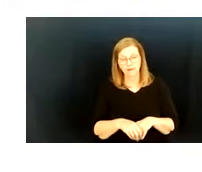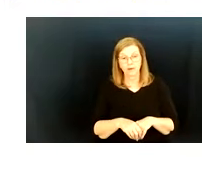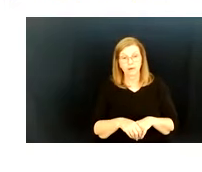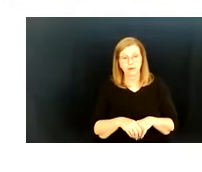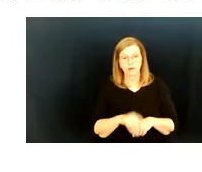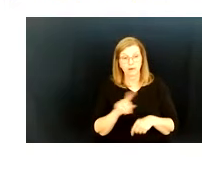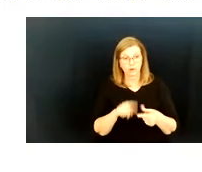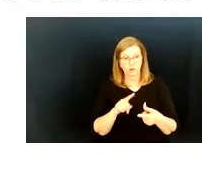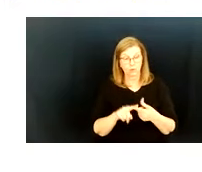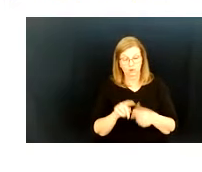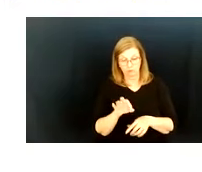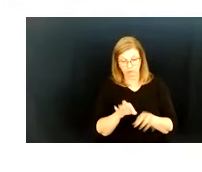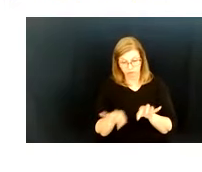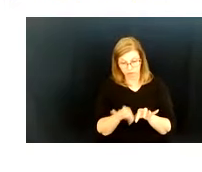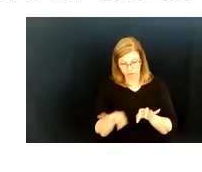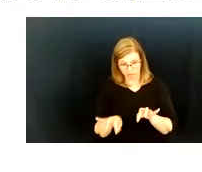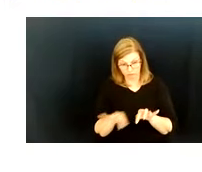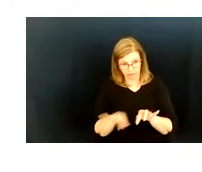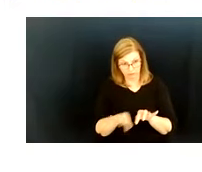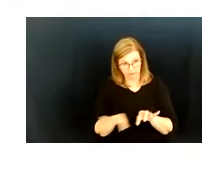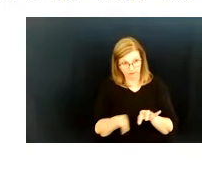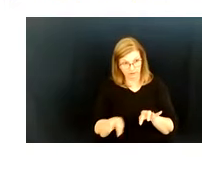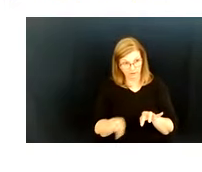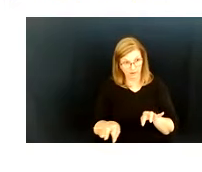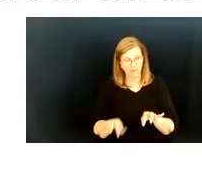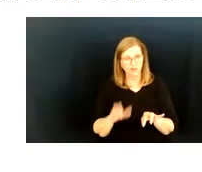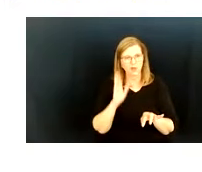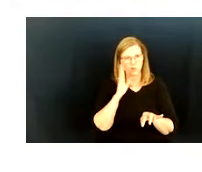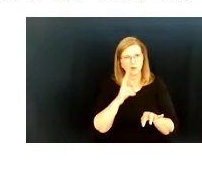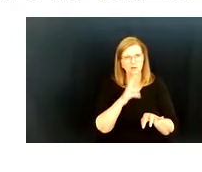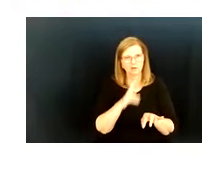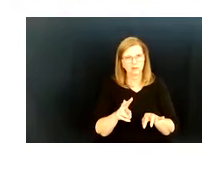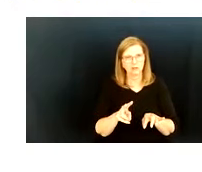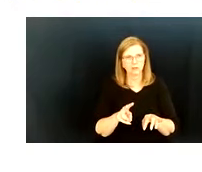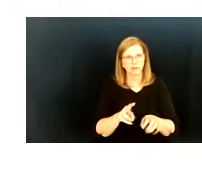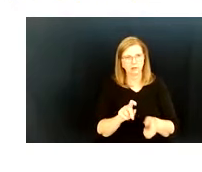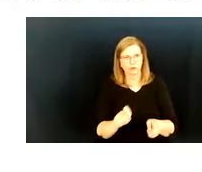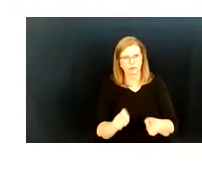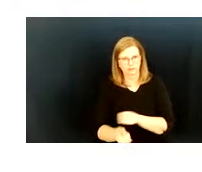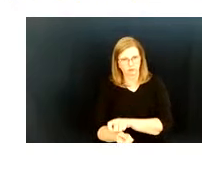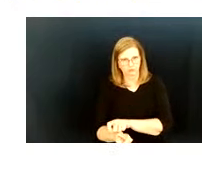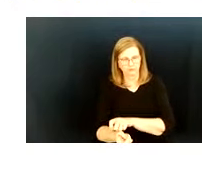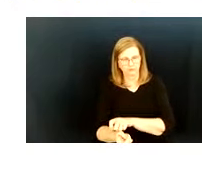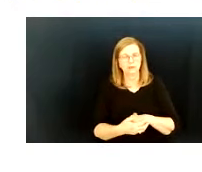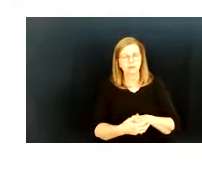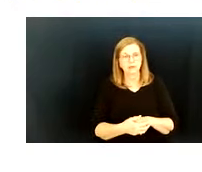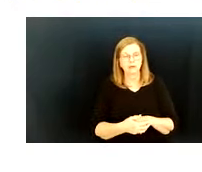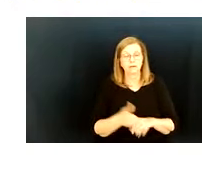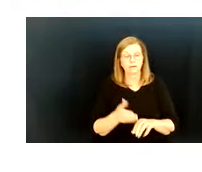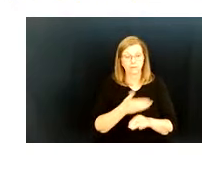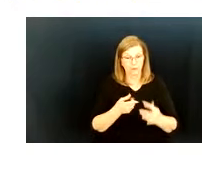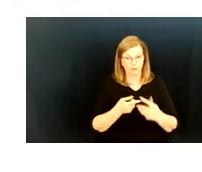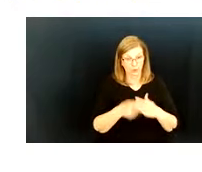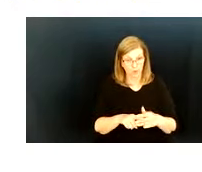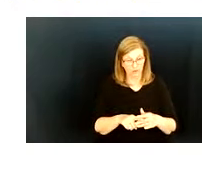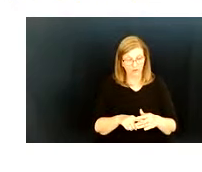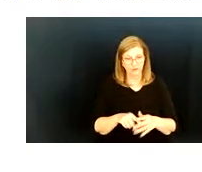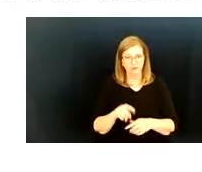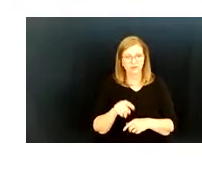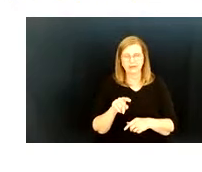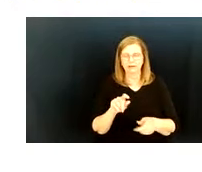captions are in use, you will see transitions. Before we get started, Zoom tips optional. If you need to adjust